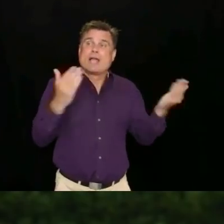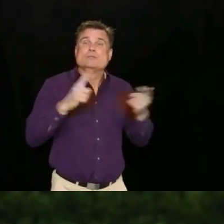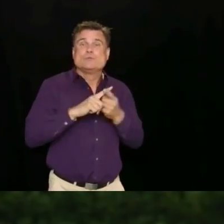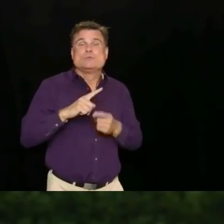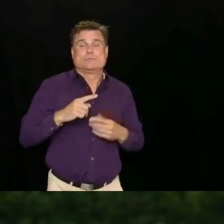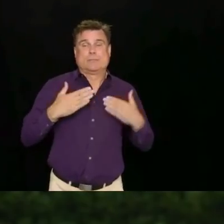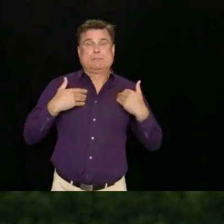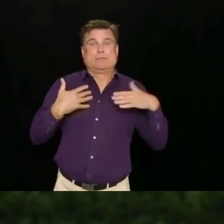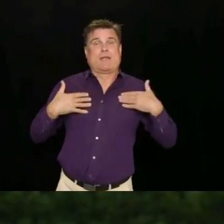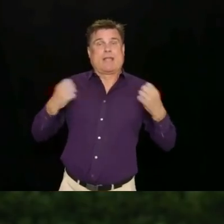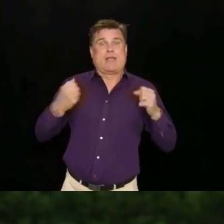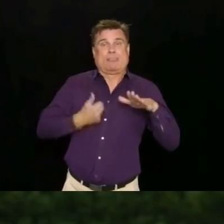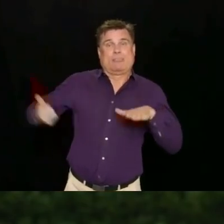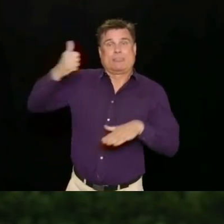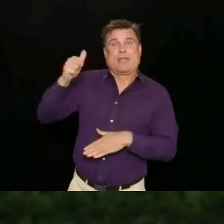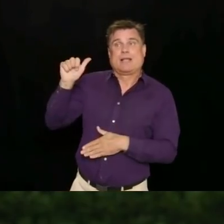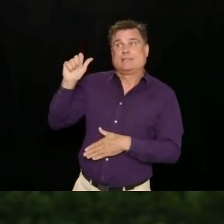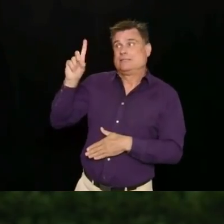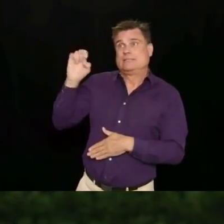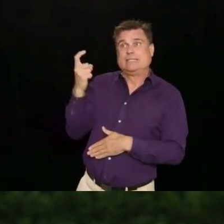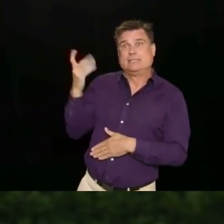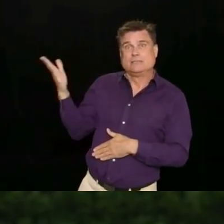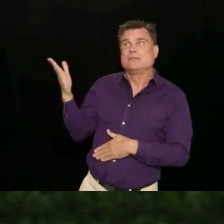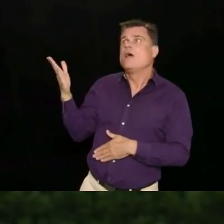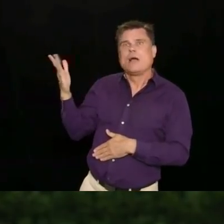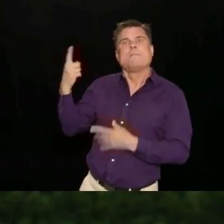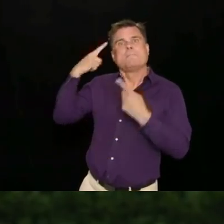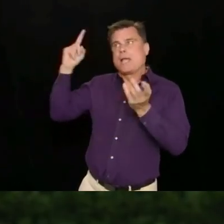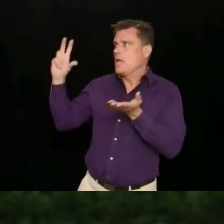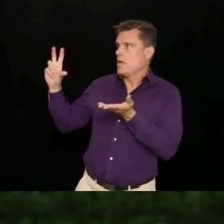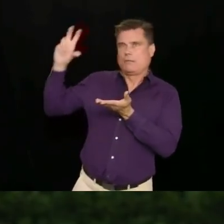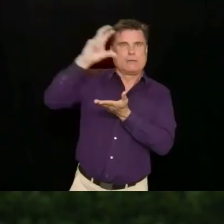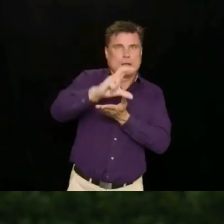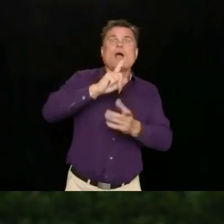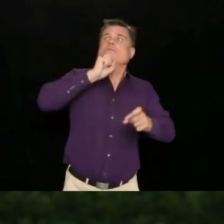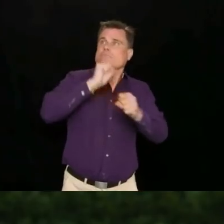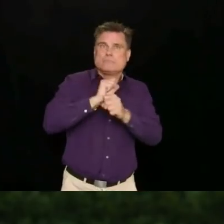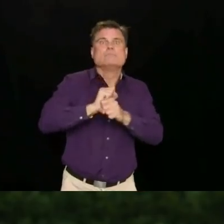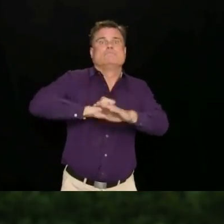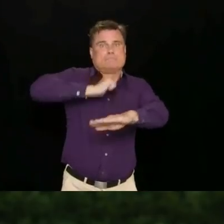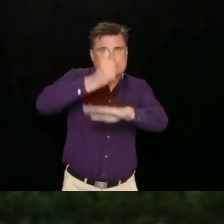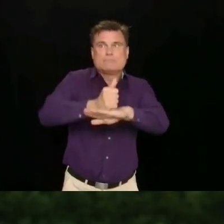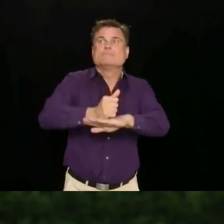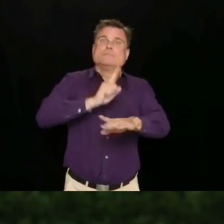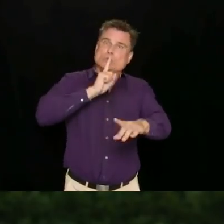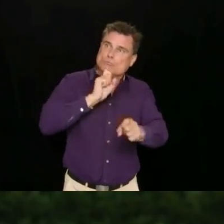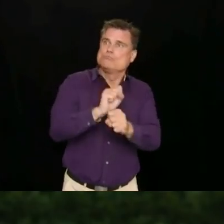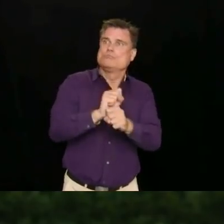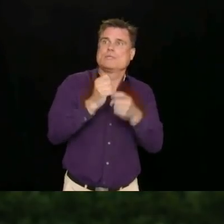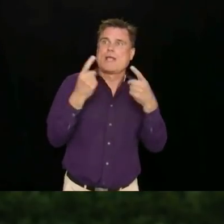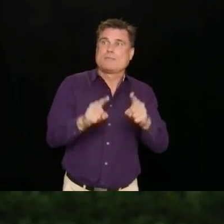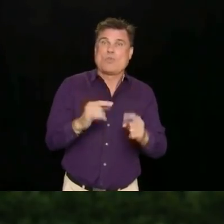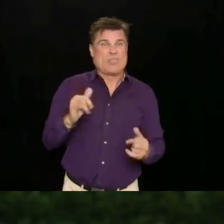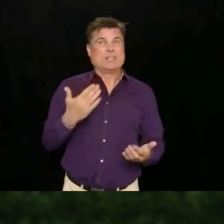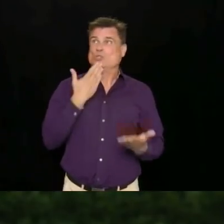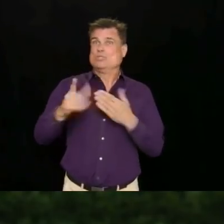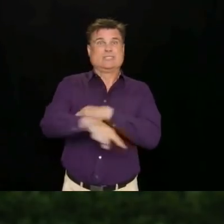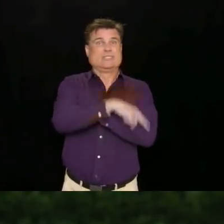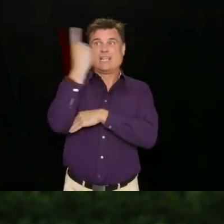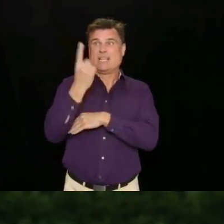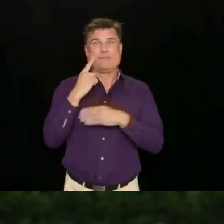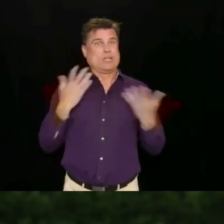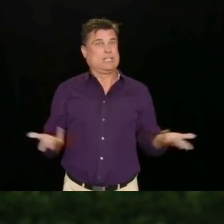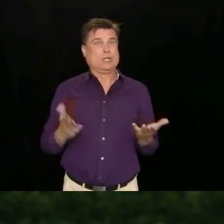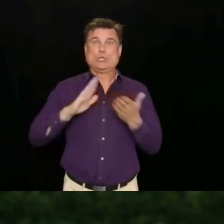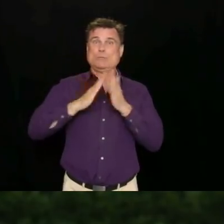in and helping us make it a reality. This is a really good day for Nelson. This is a really good day for